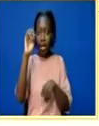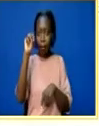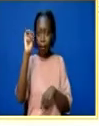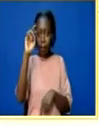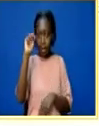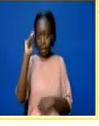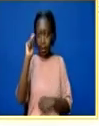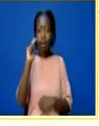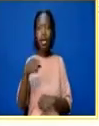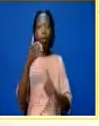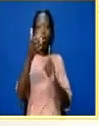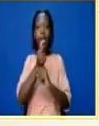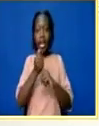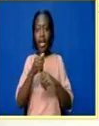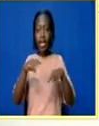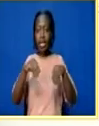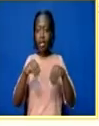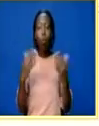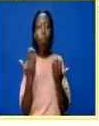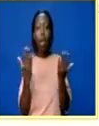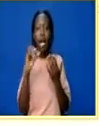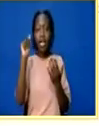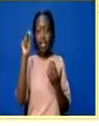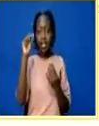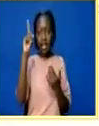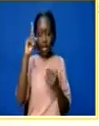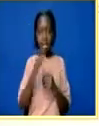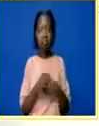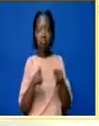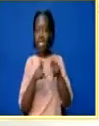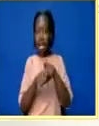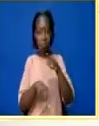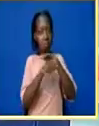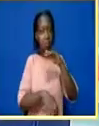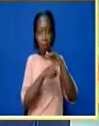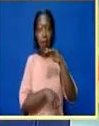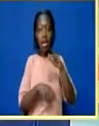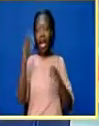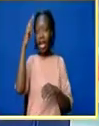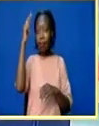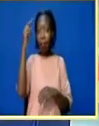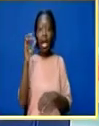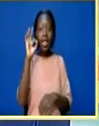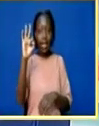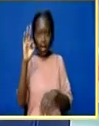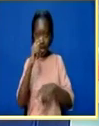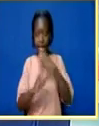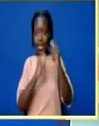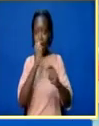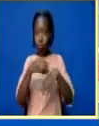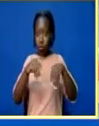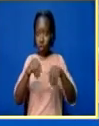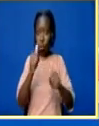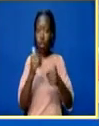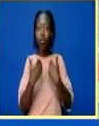sand? It is mined as well. Yes. Remember, the three types of soil are soil that we have.